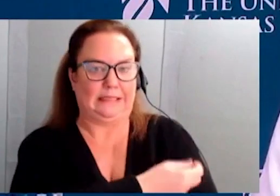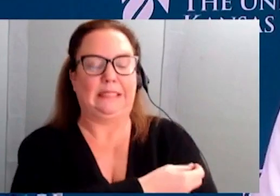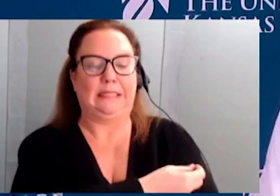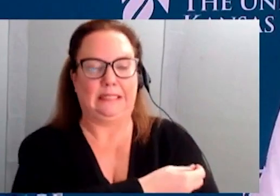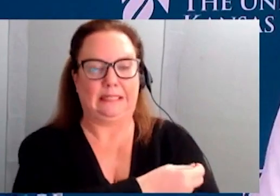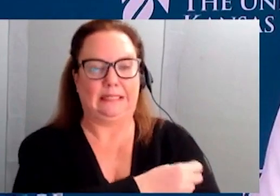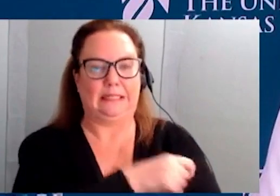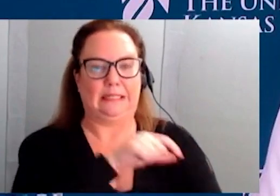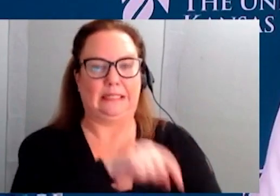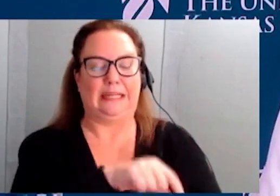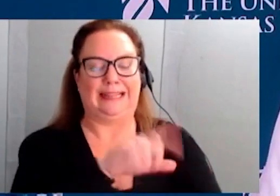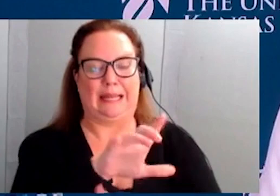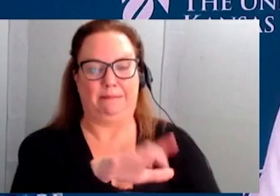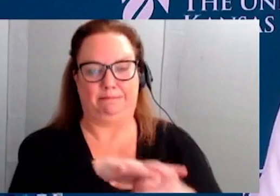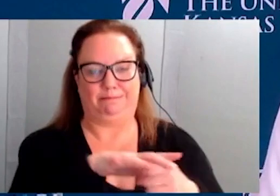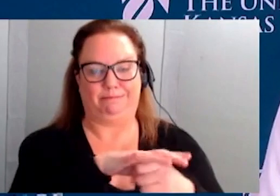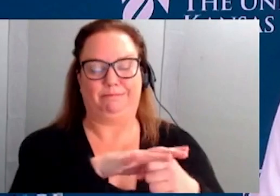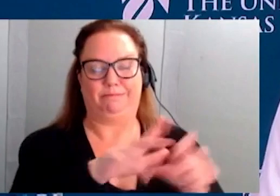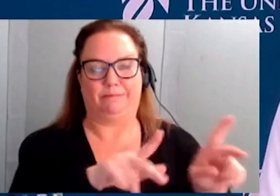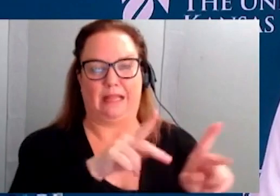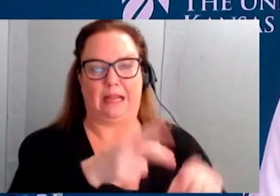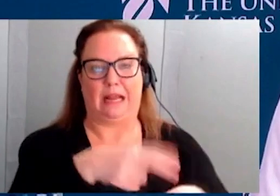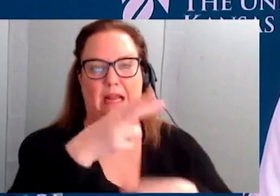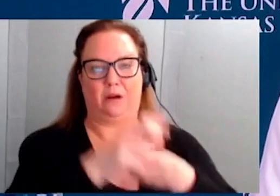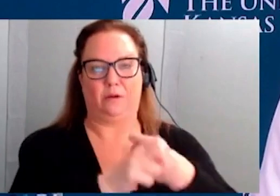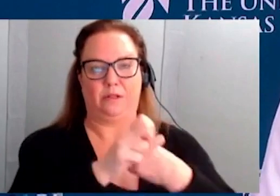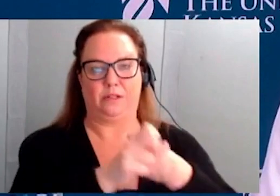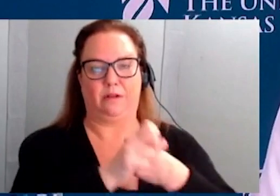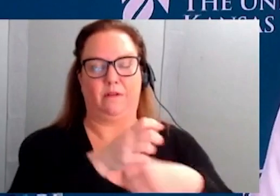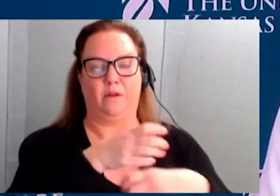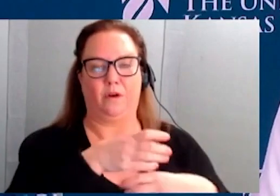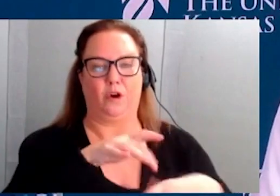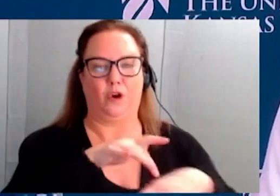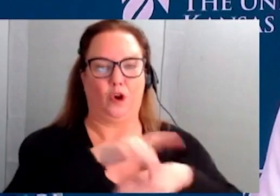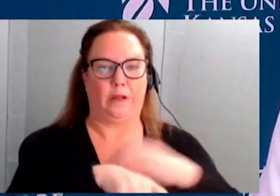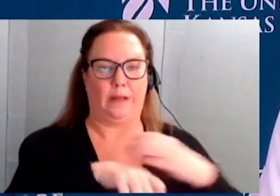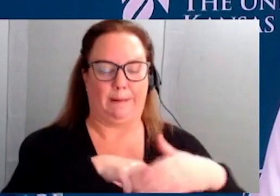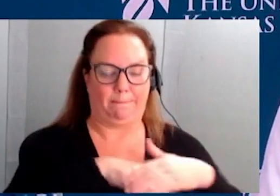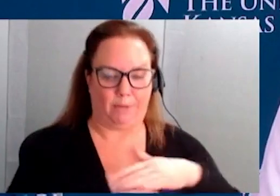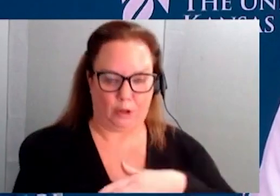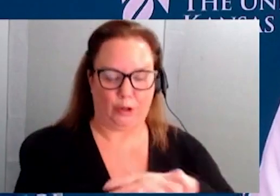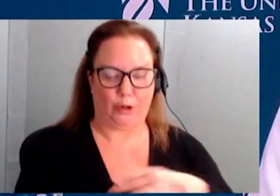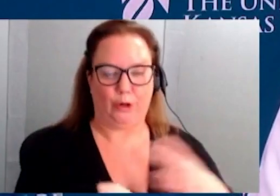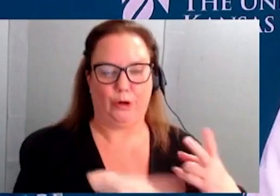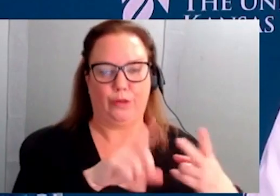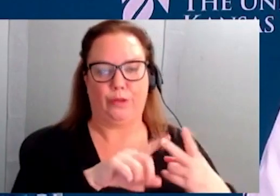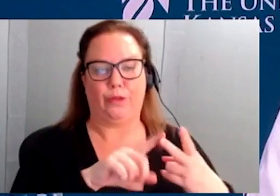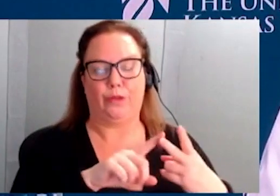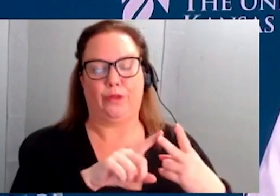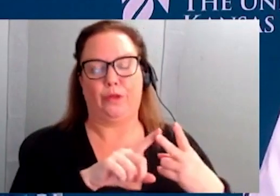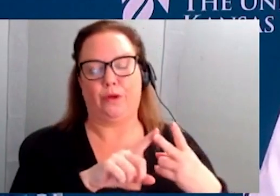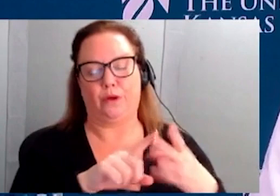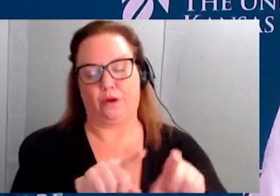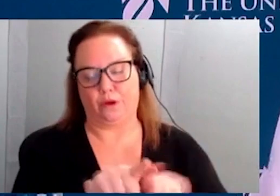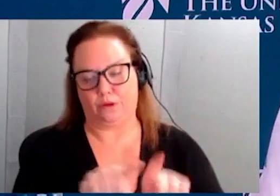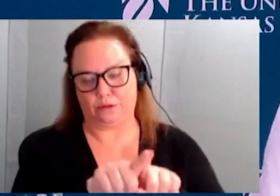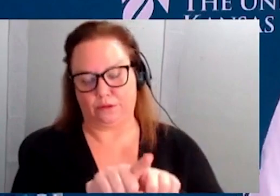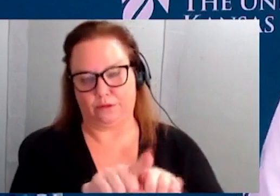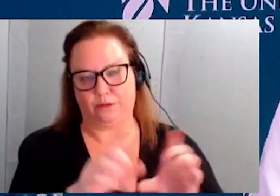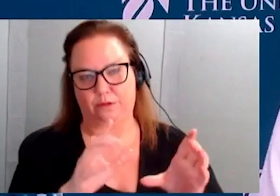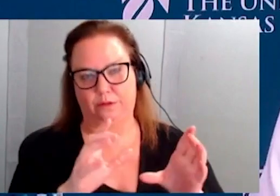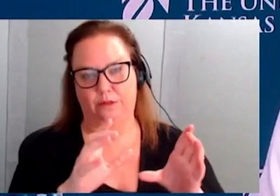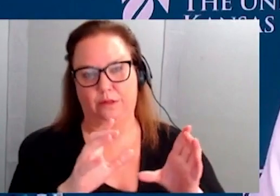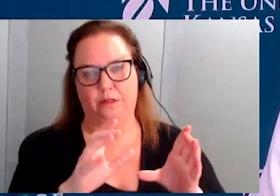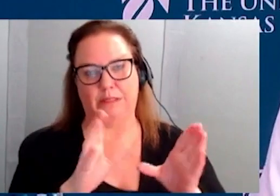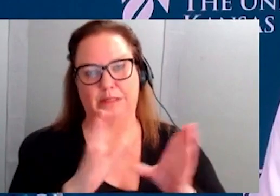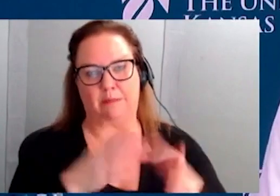Scottish population had higher risk for preterm birth, had higher risk for having small for gestational babies